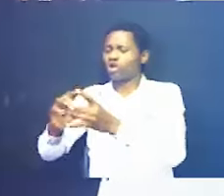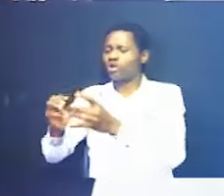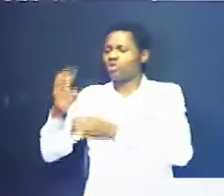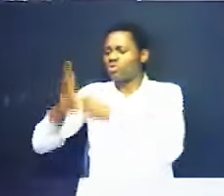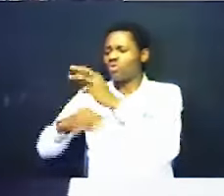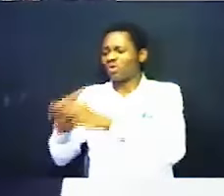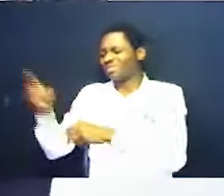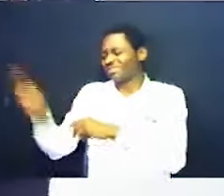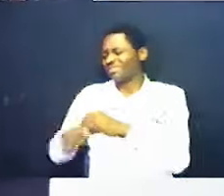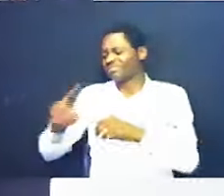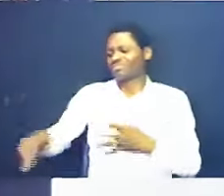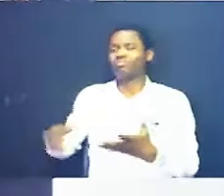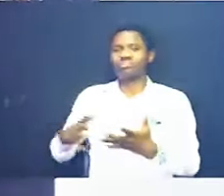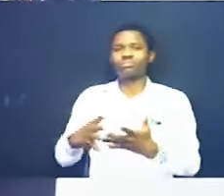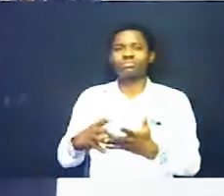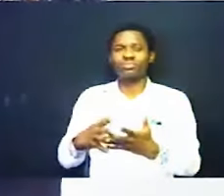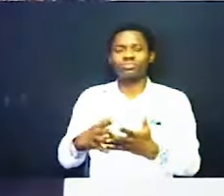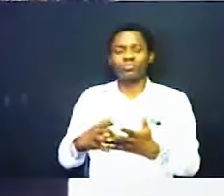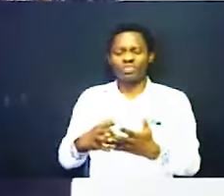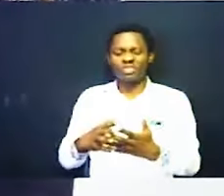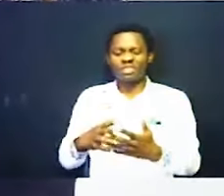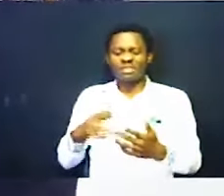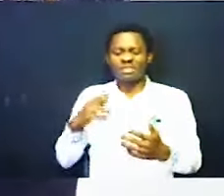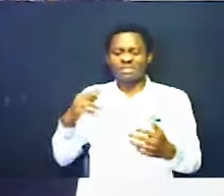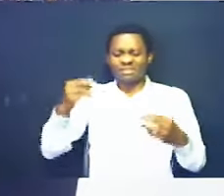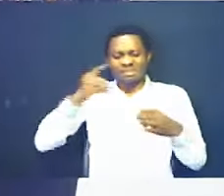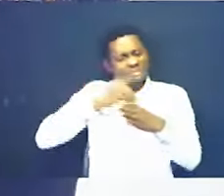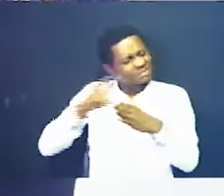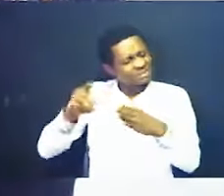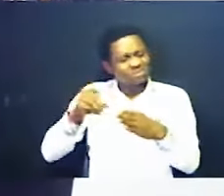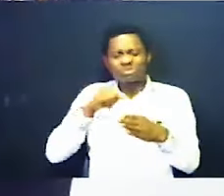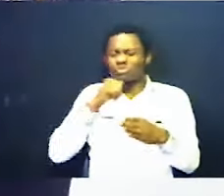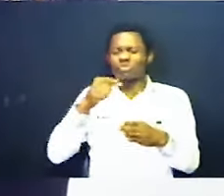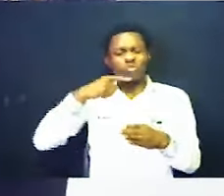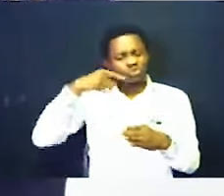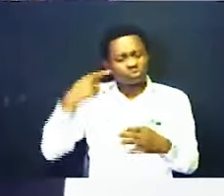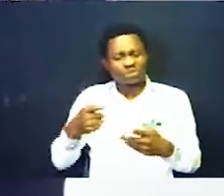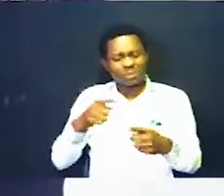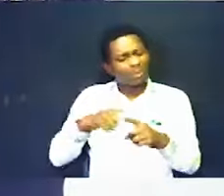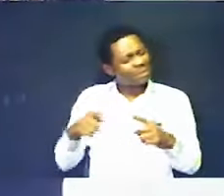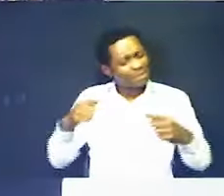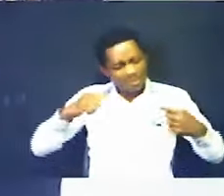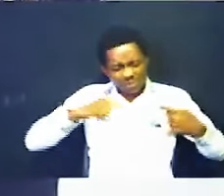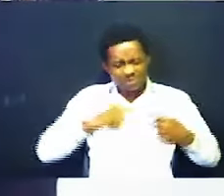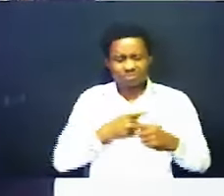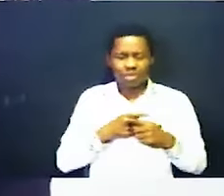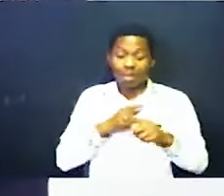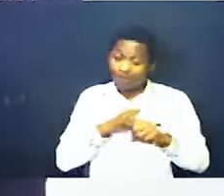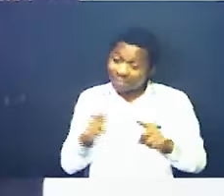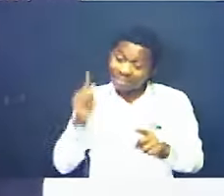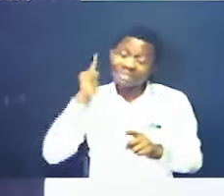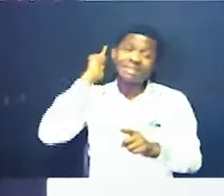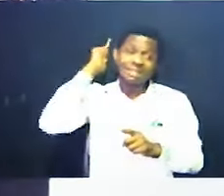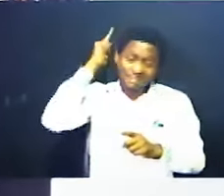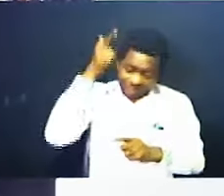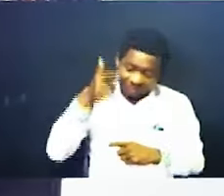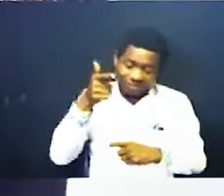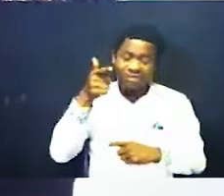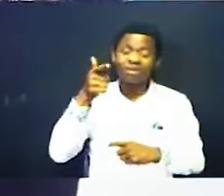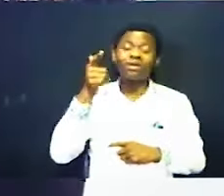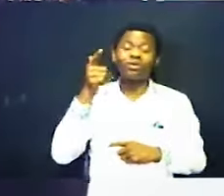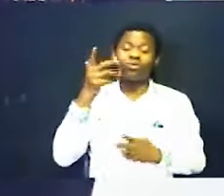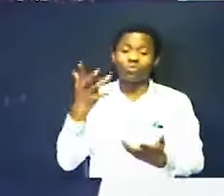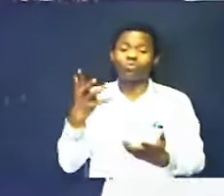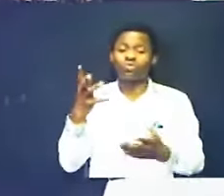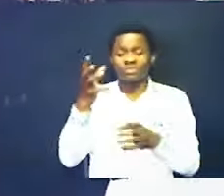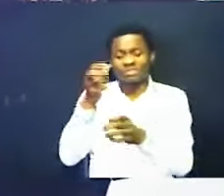No discipline seems pleasant at the time, but painful. Later on, however, it